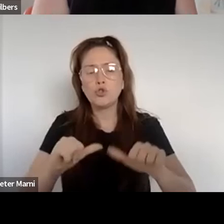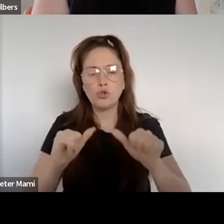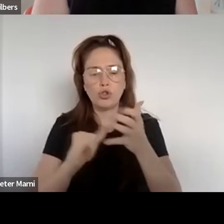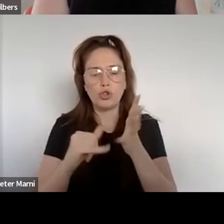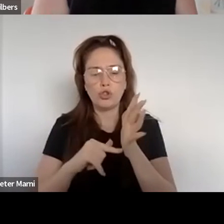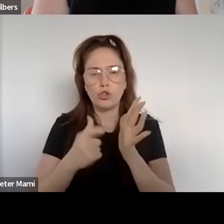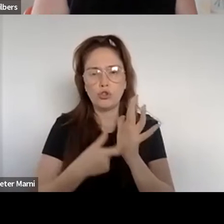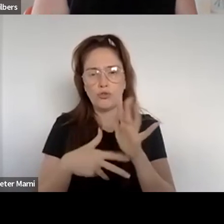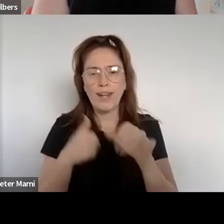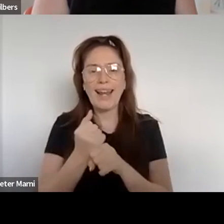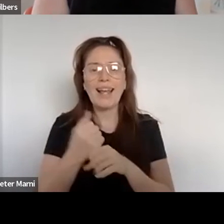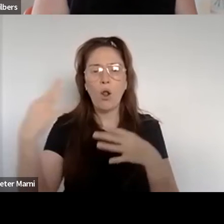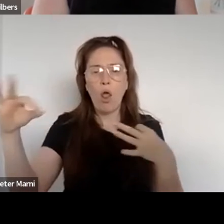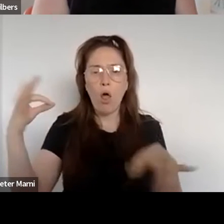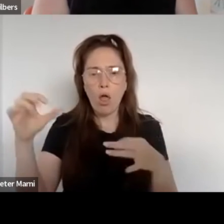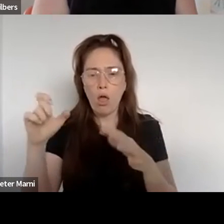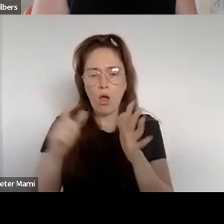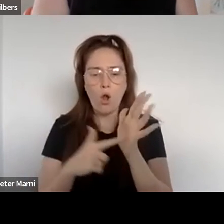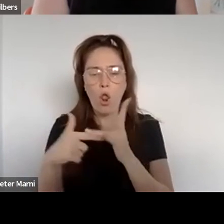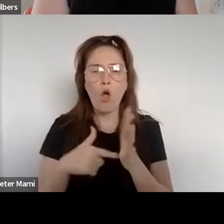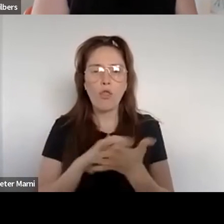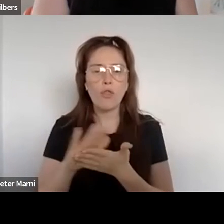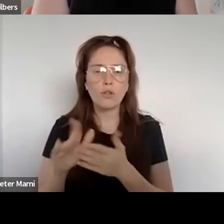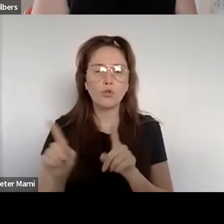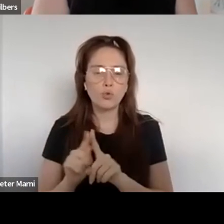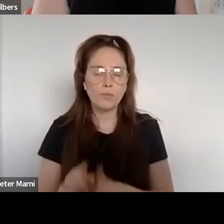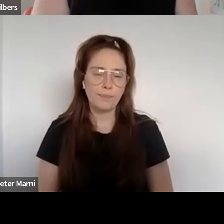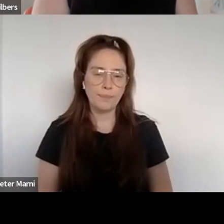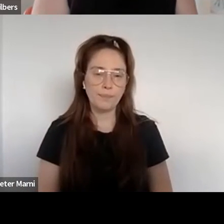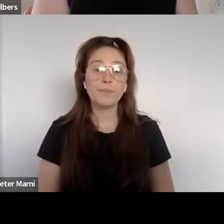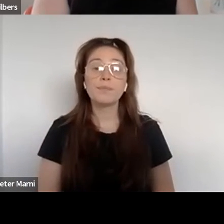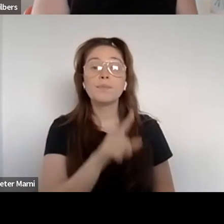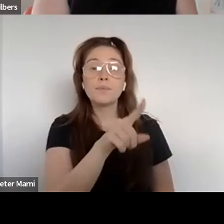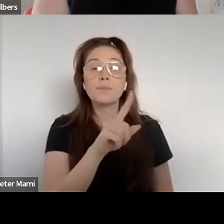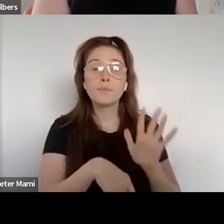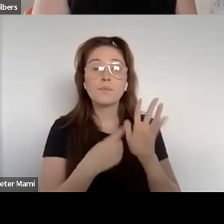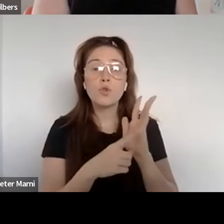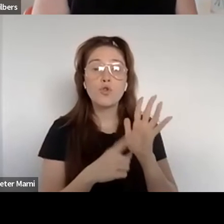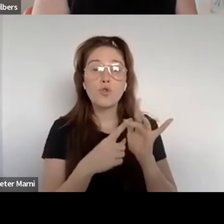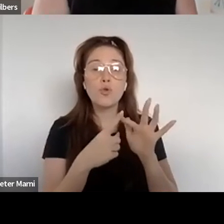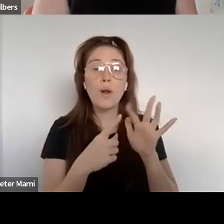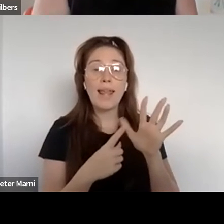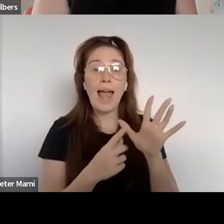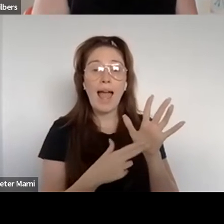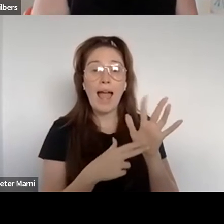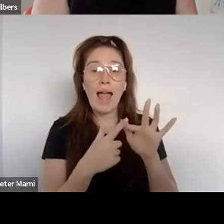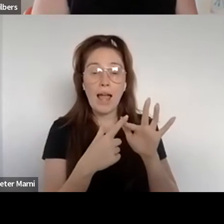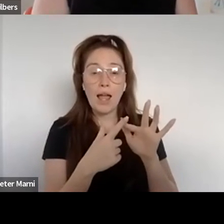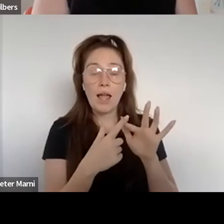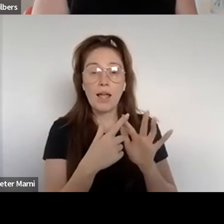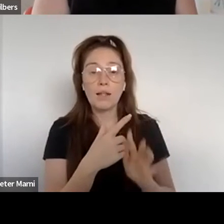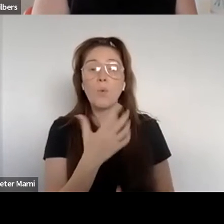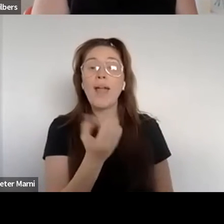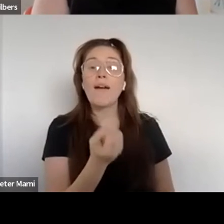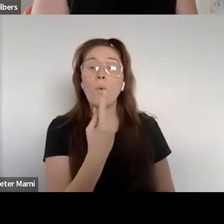like Julieanne was mentioning before. Let's bring you in, Julieanne. At the same time, you might also help us to address a question from